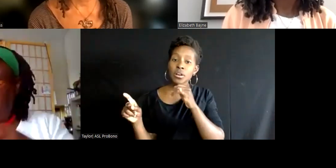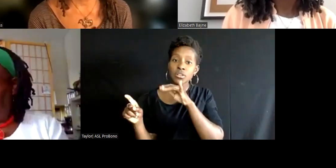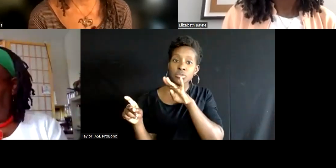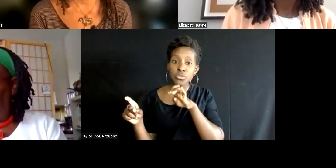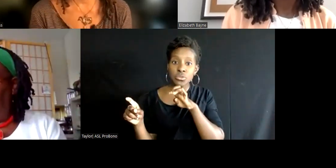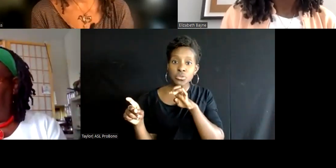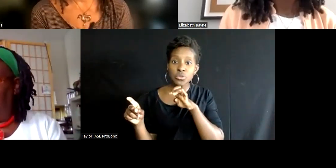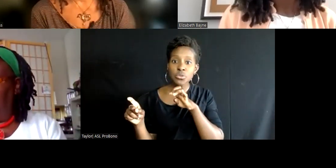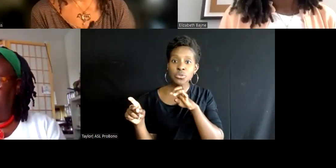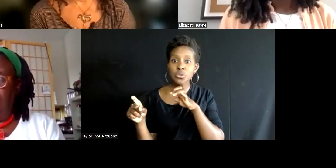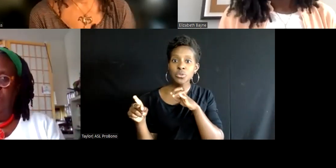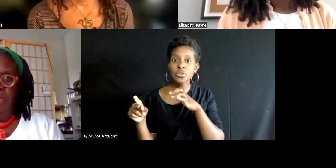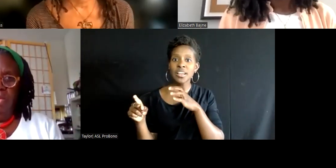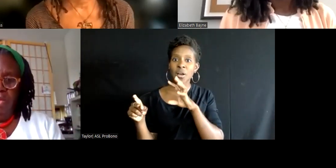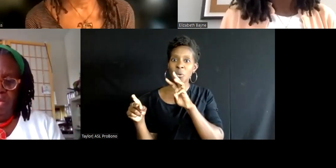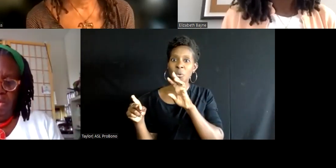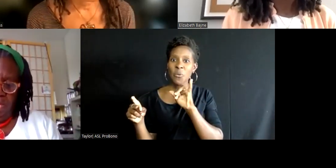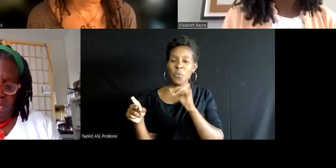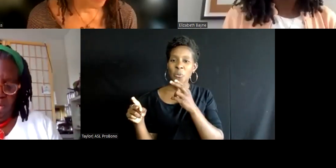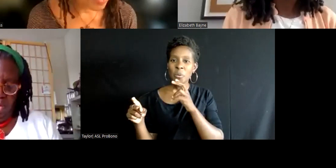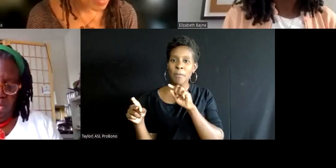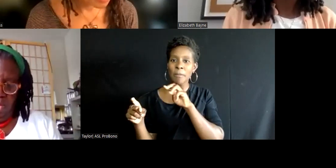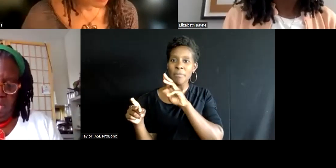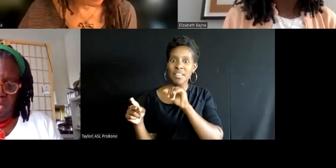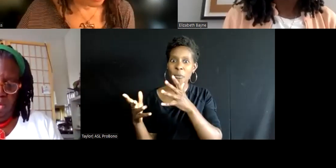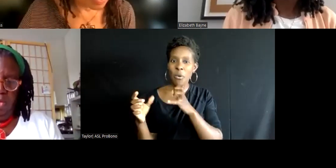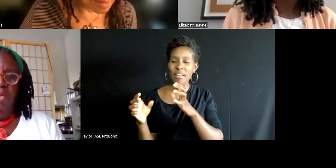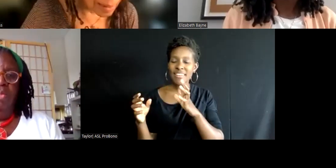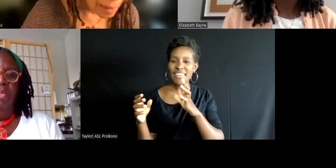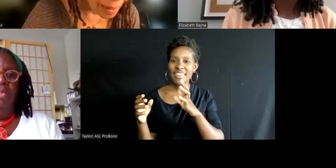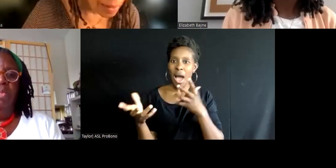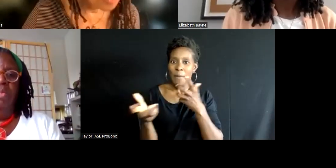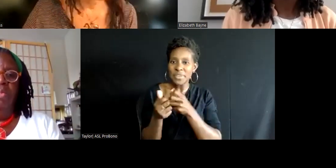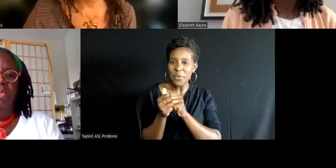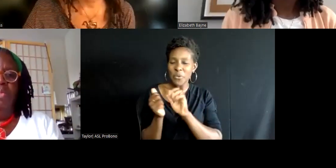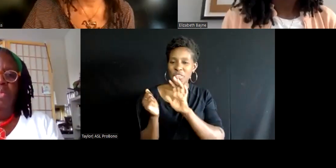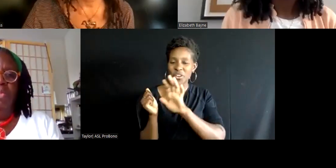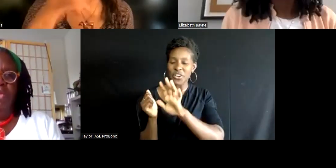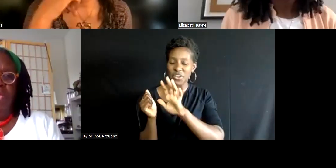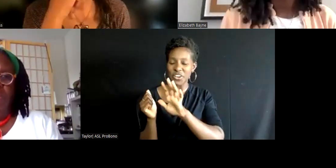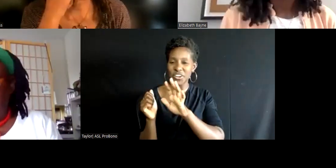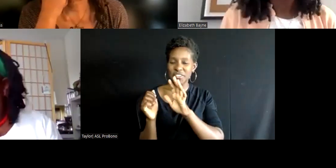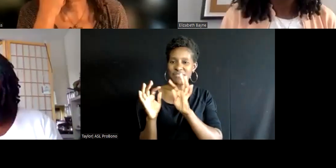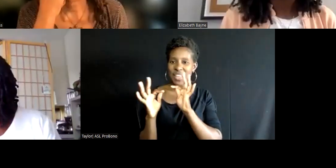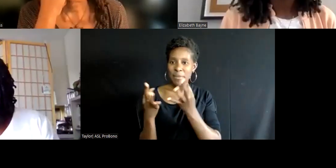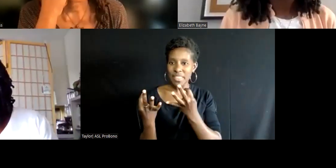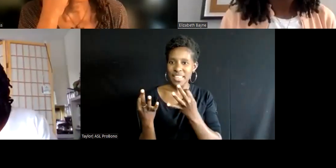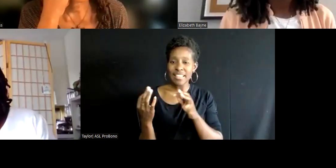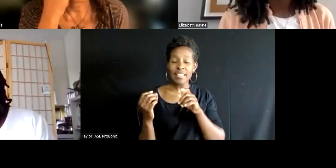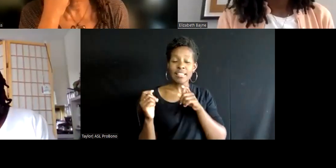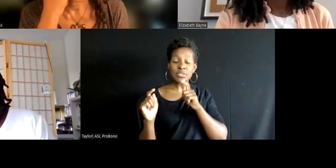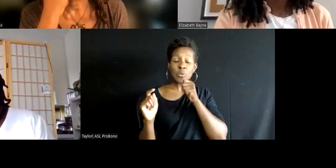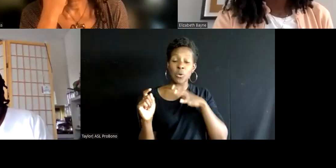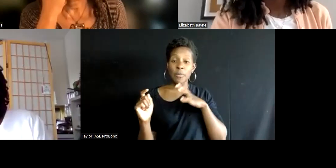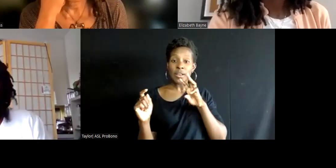about her family. Can I say, there's this woman, Wilhelmina is the main character